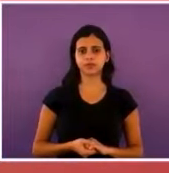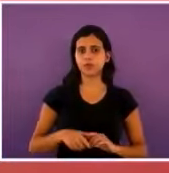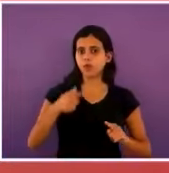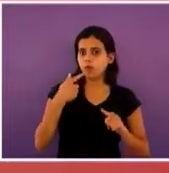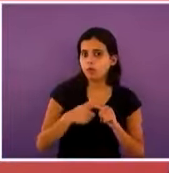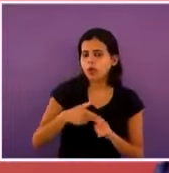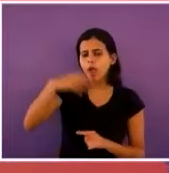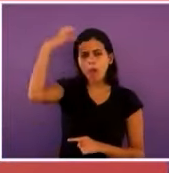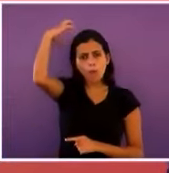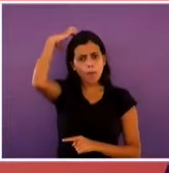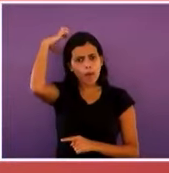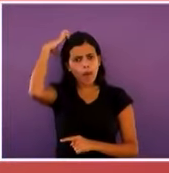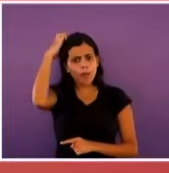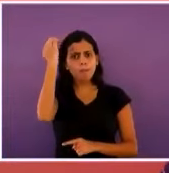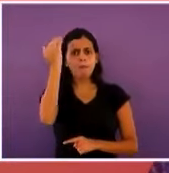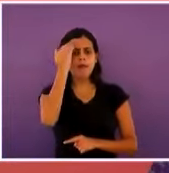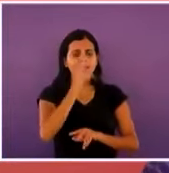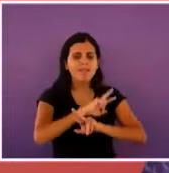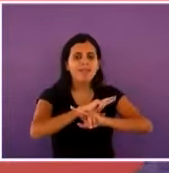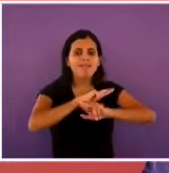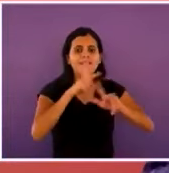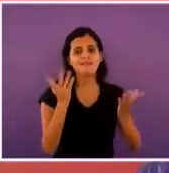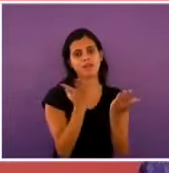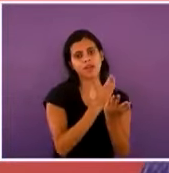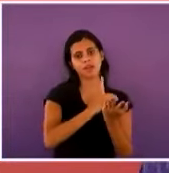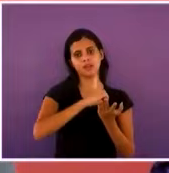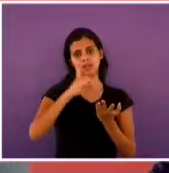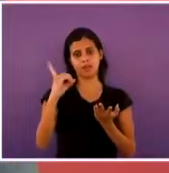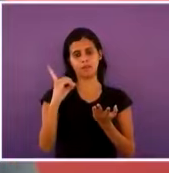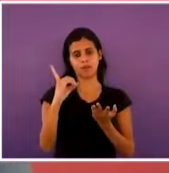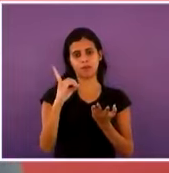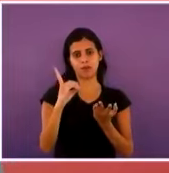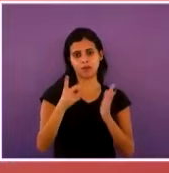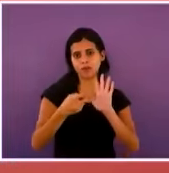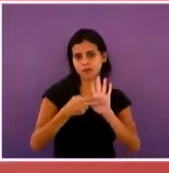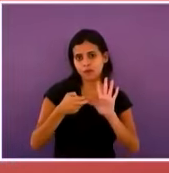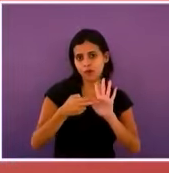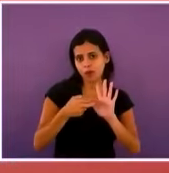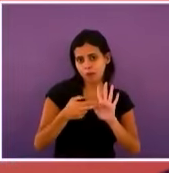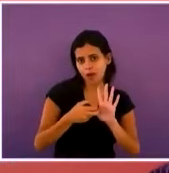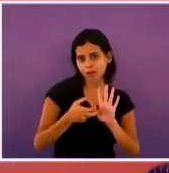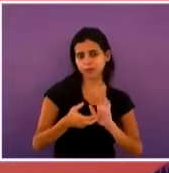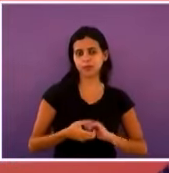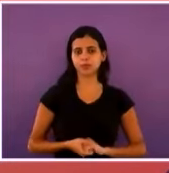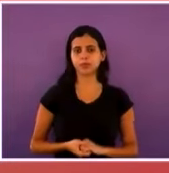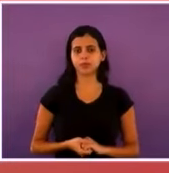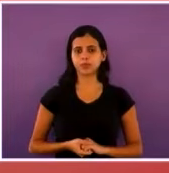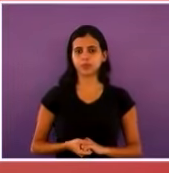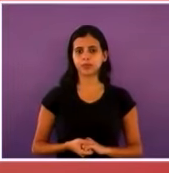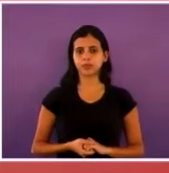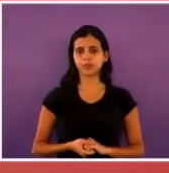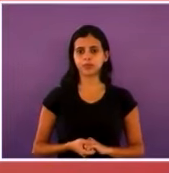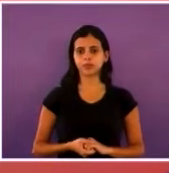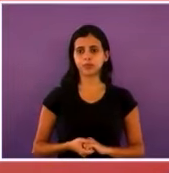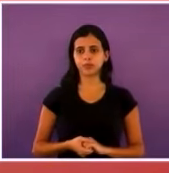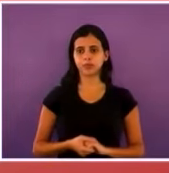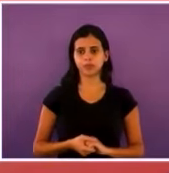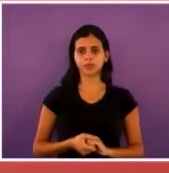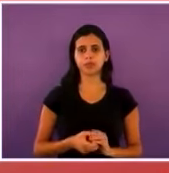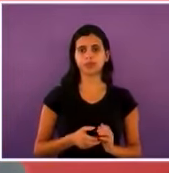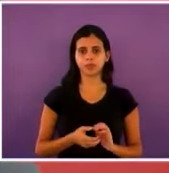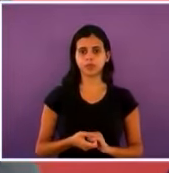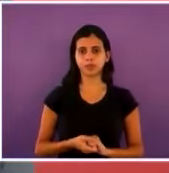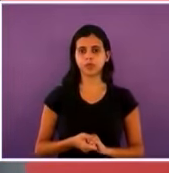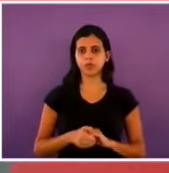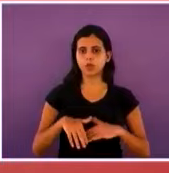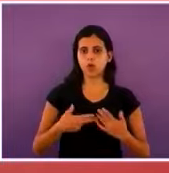Ele entende essas palavras num sentido diferente daquilo que é o sentido bíblico dessas palavras. When evangelicals go and visit him,